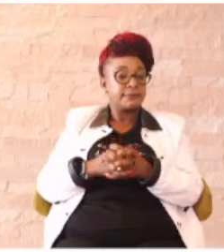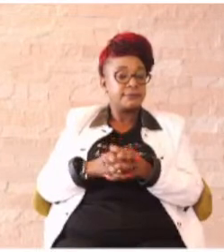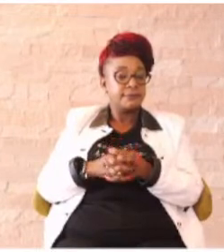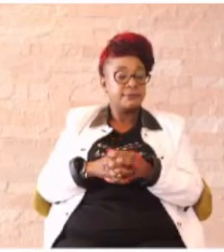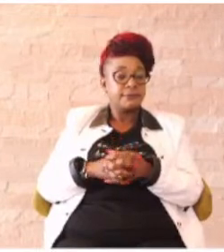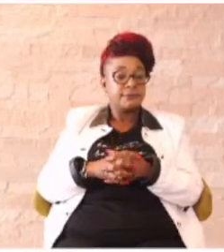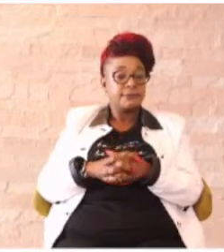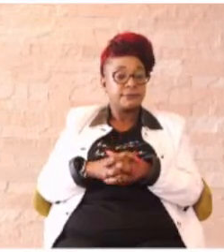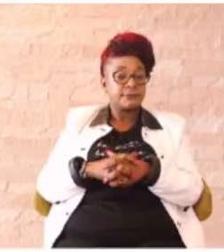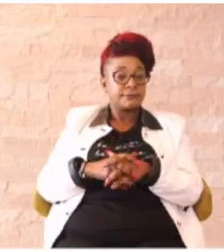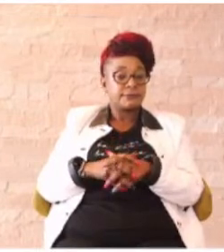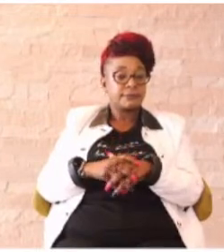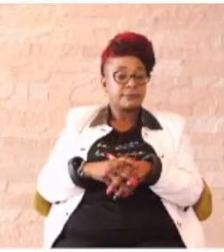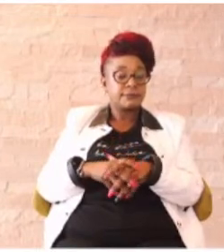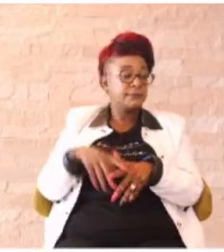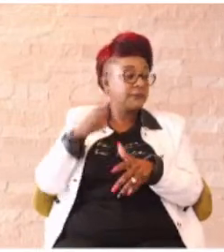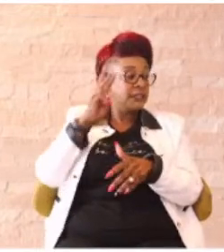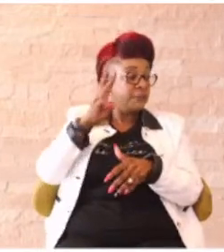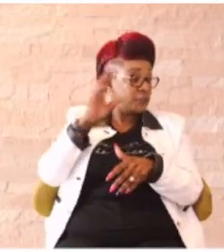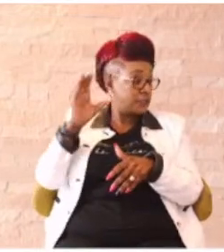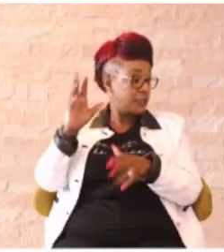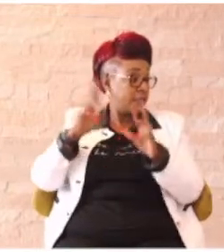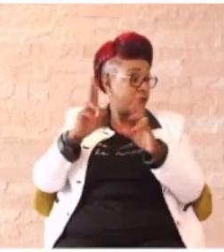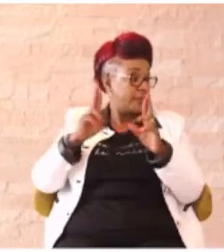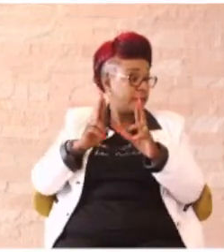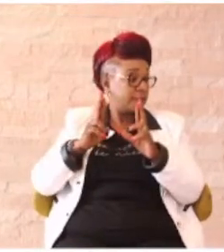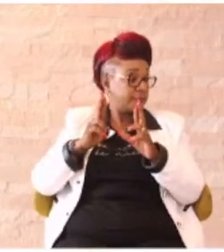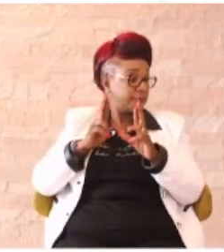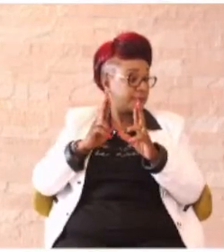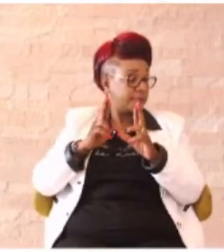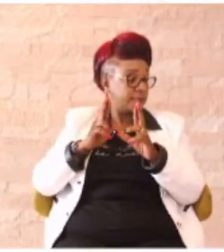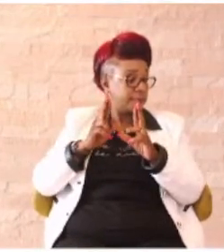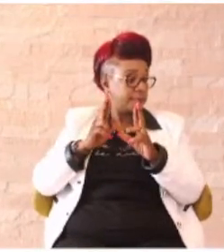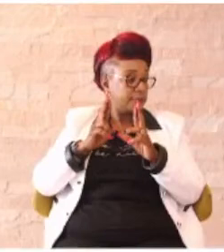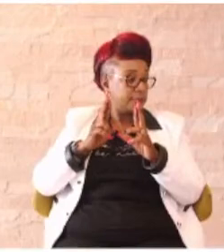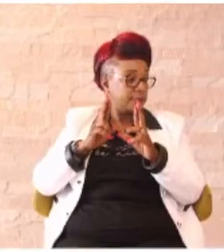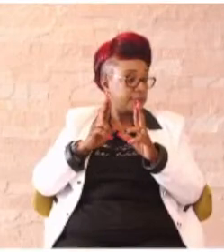Okay, WCC, are you ready?